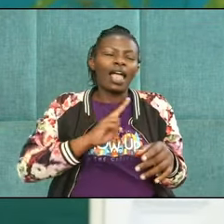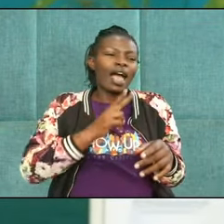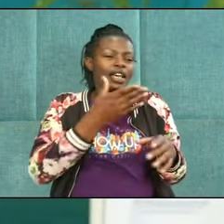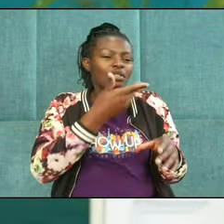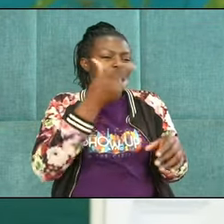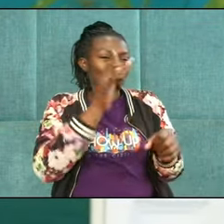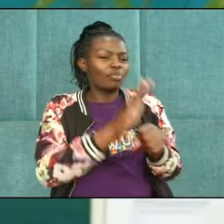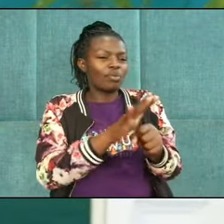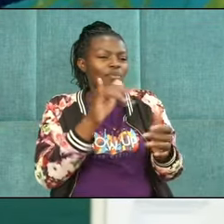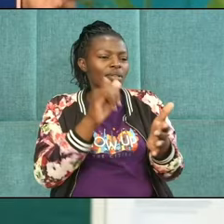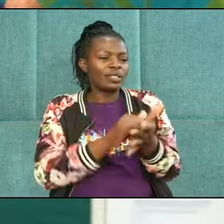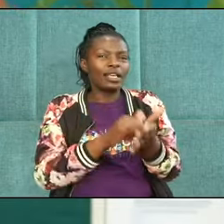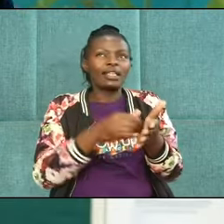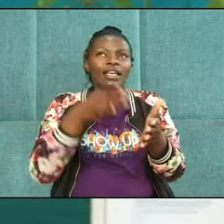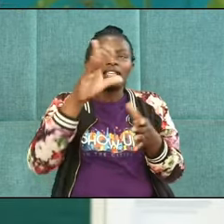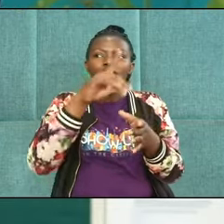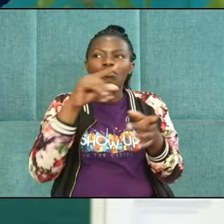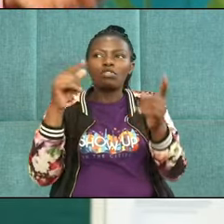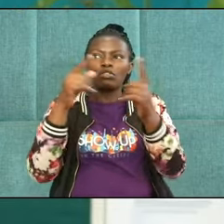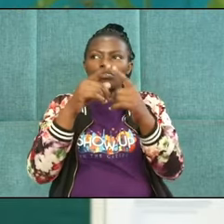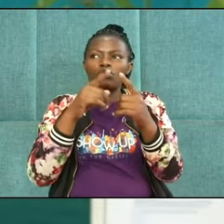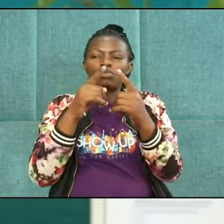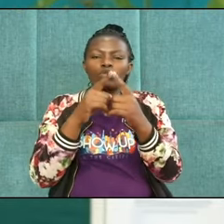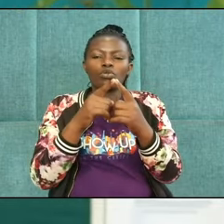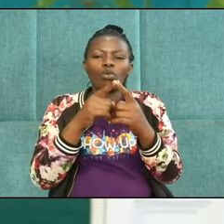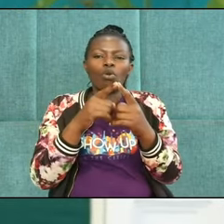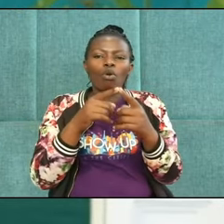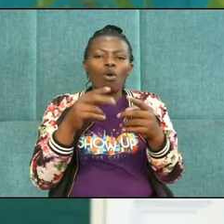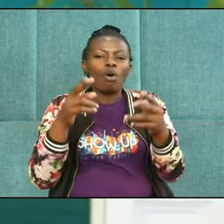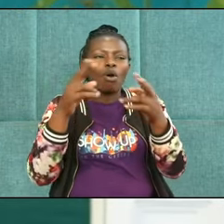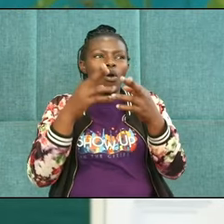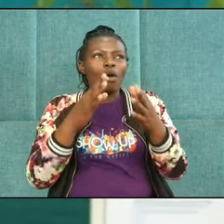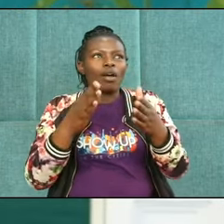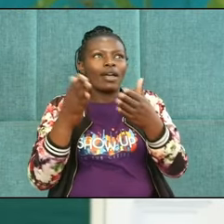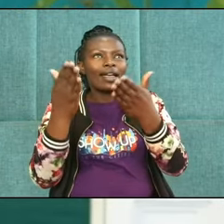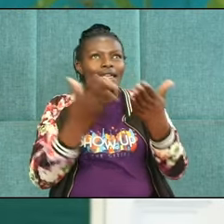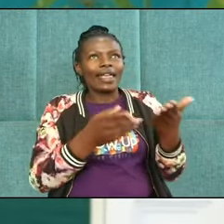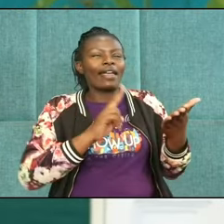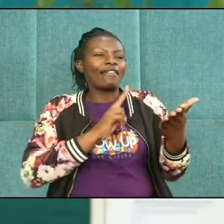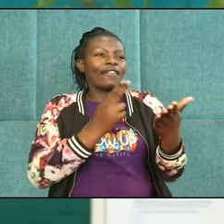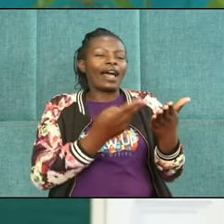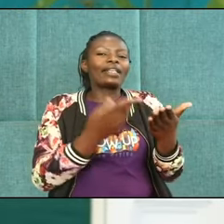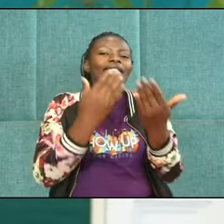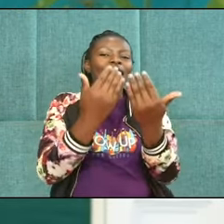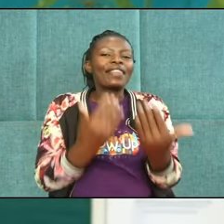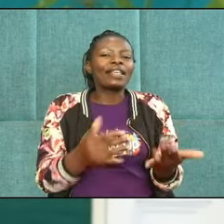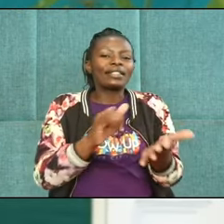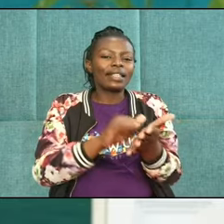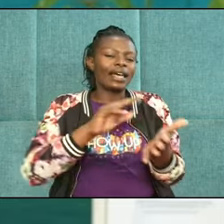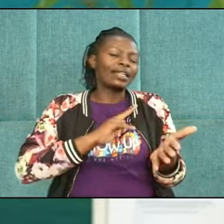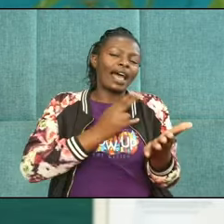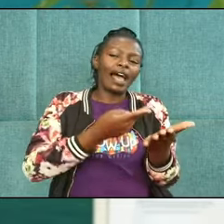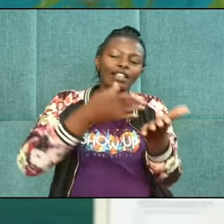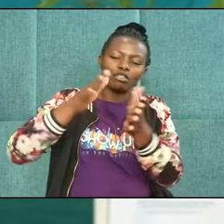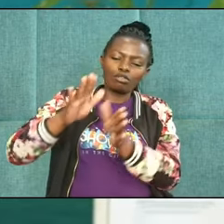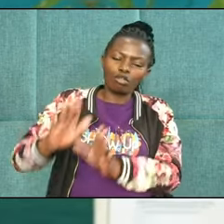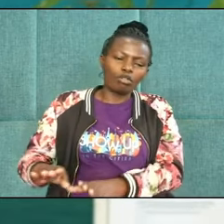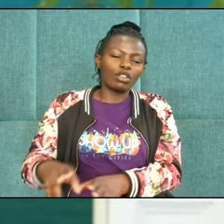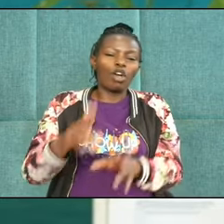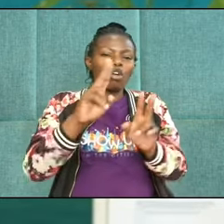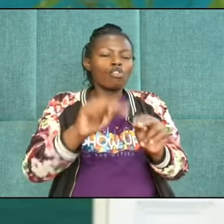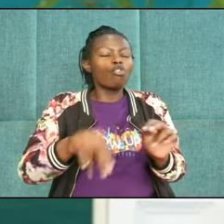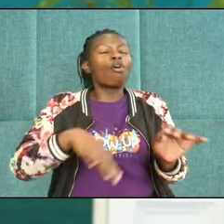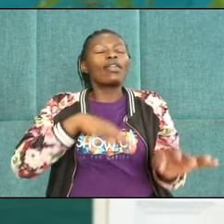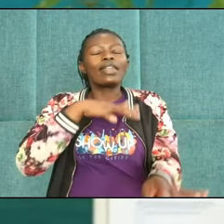that he is going to restore everything. No more sickness, no more death for